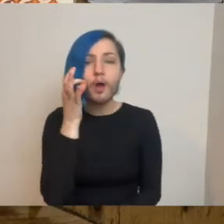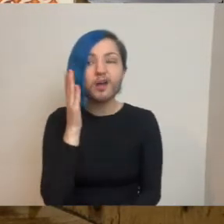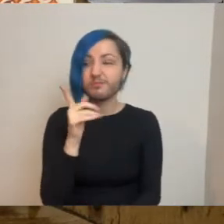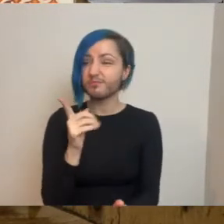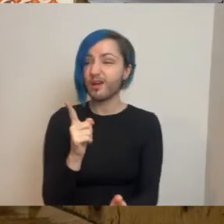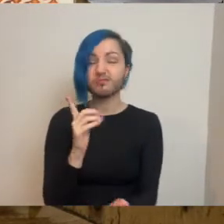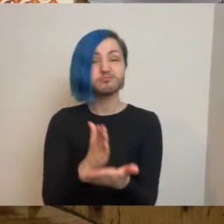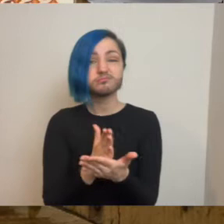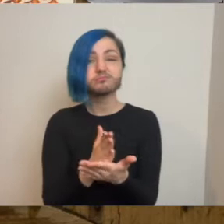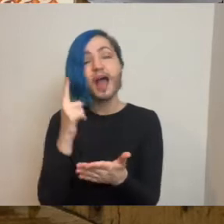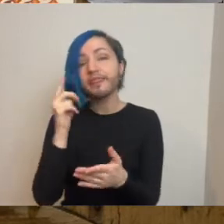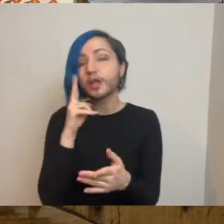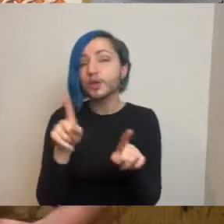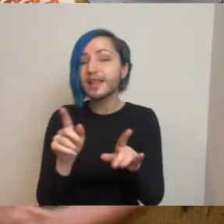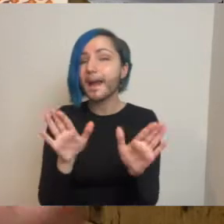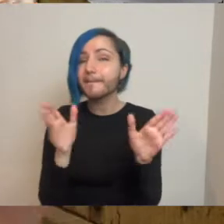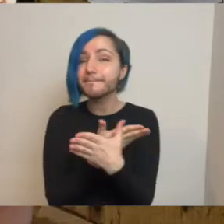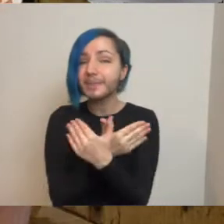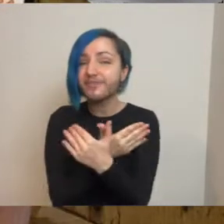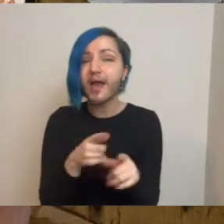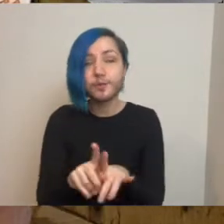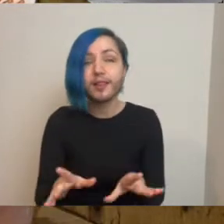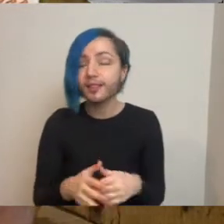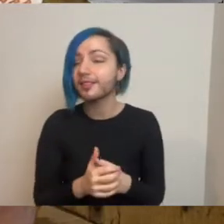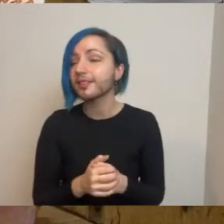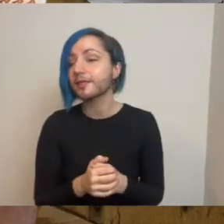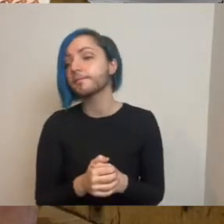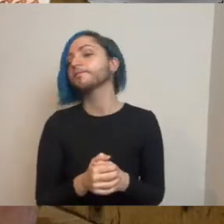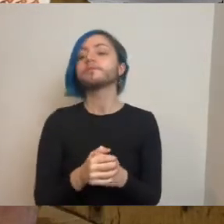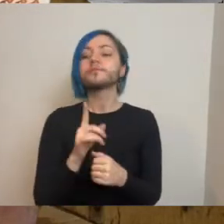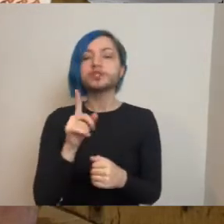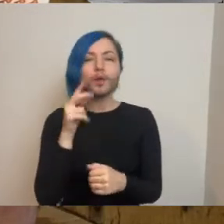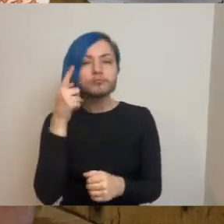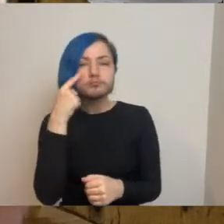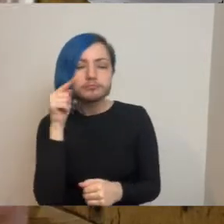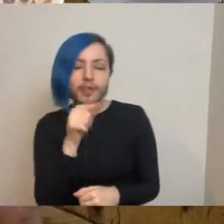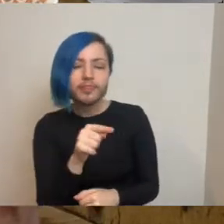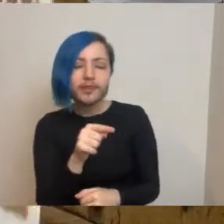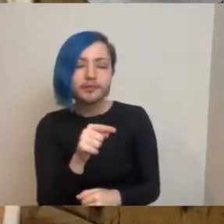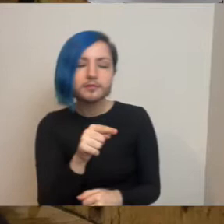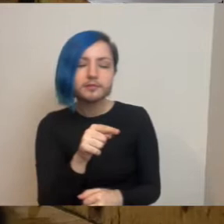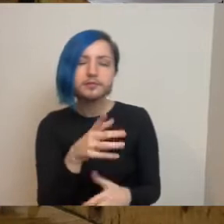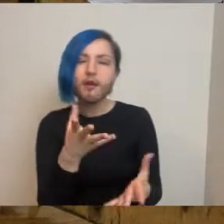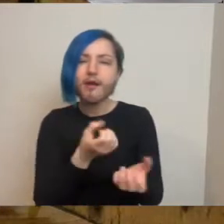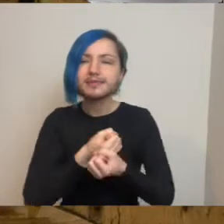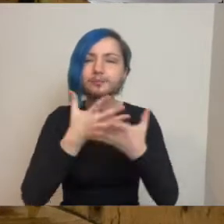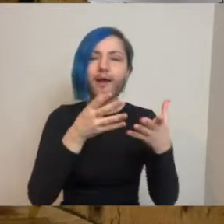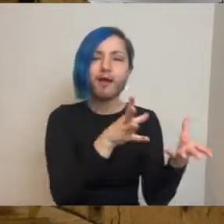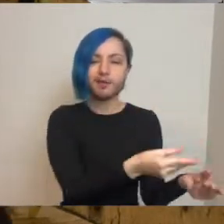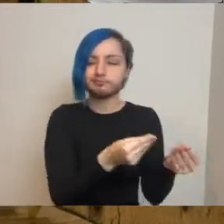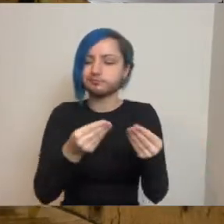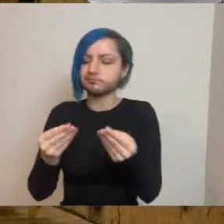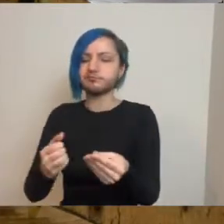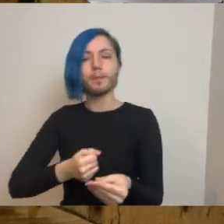it looks kind of like a butterfly. And I'm going to take the basis of this idea, and I'm going to translate that